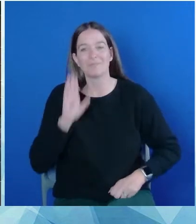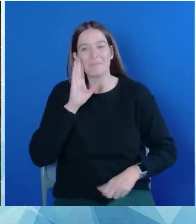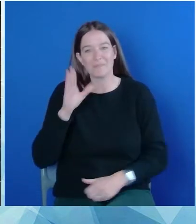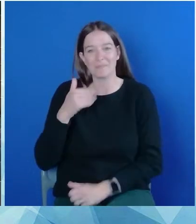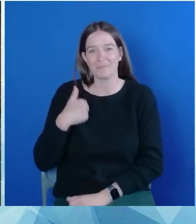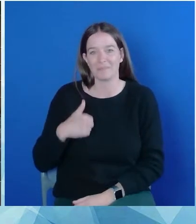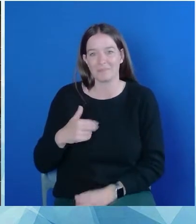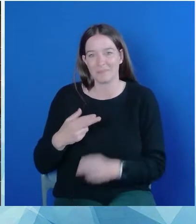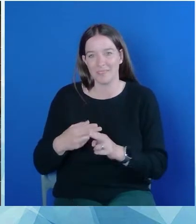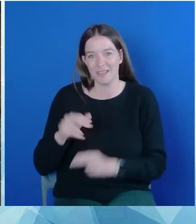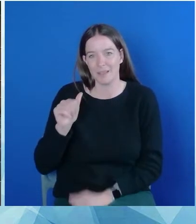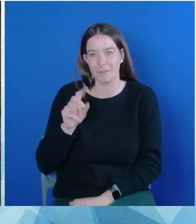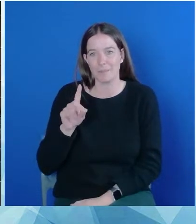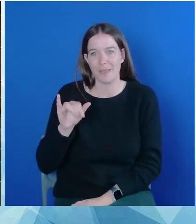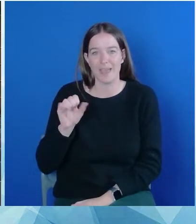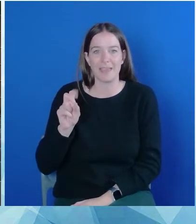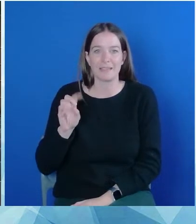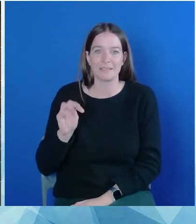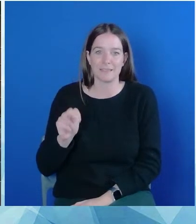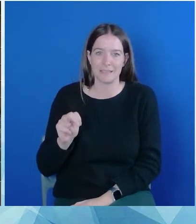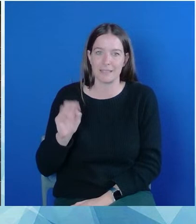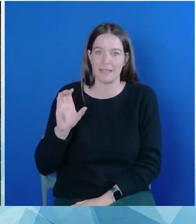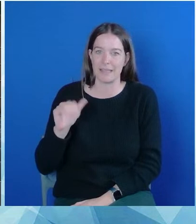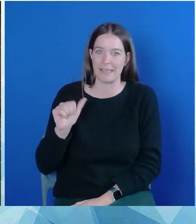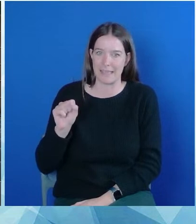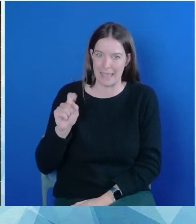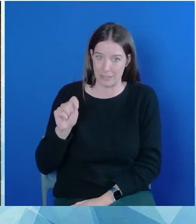Hello, my name is Addison Castro.